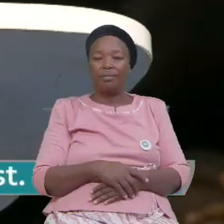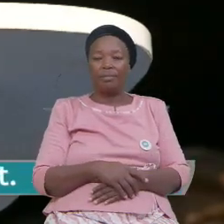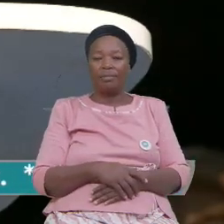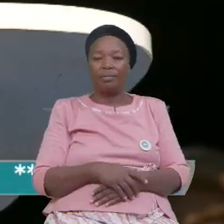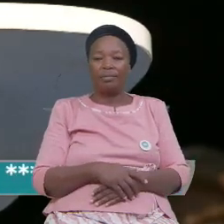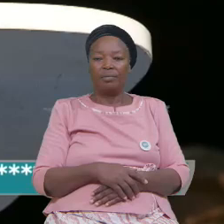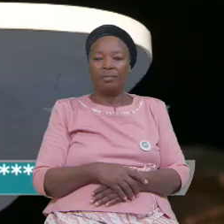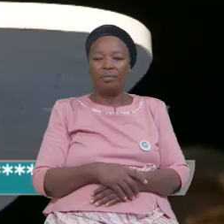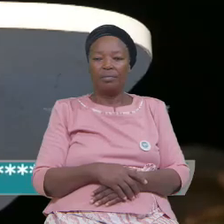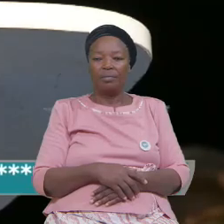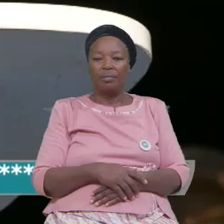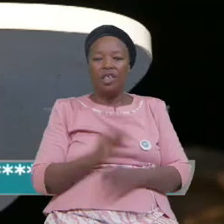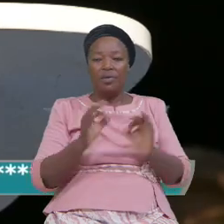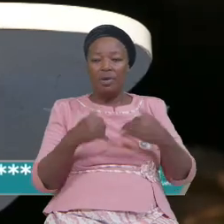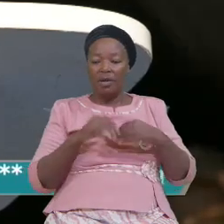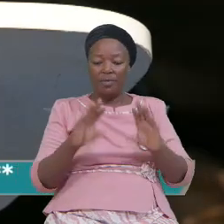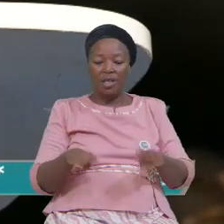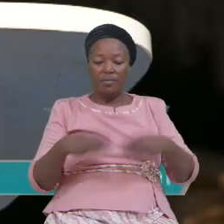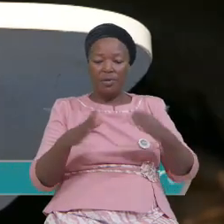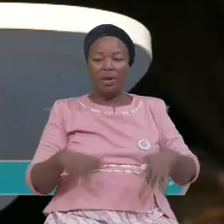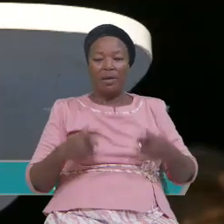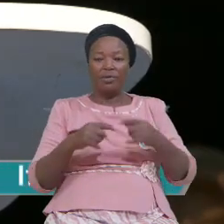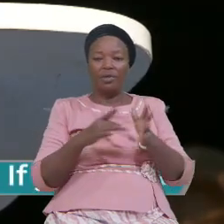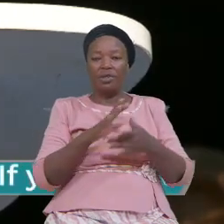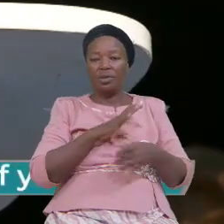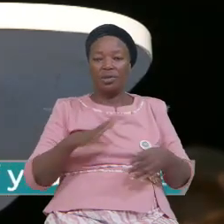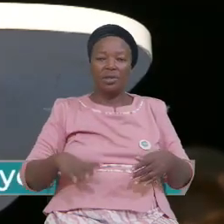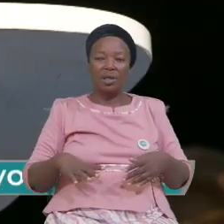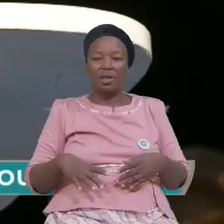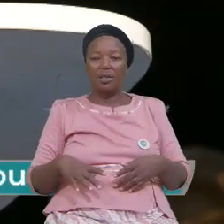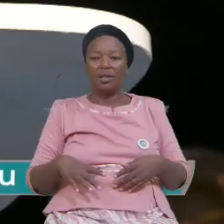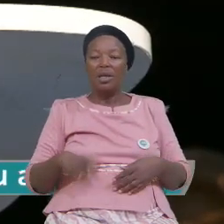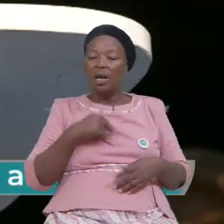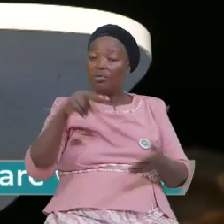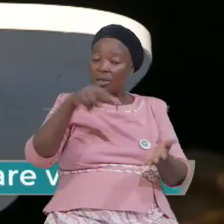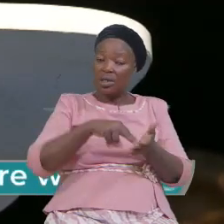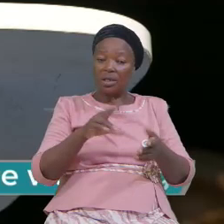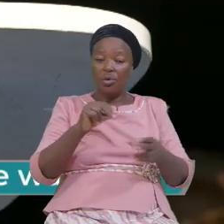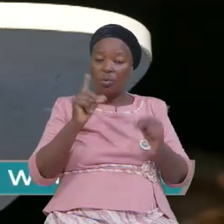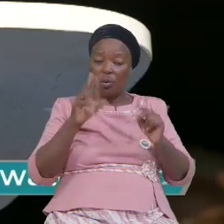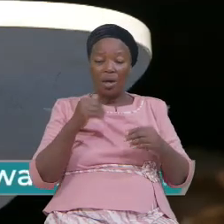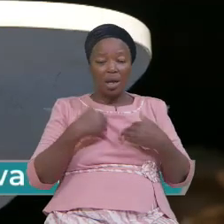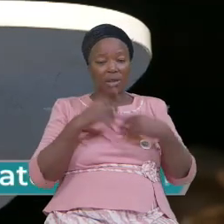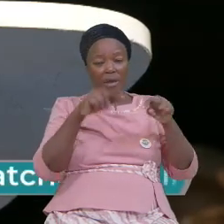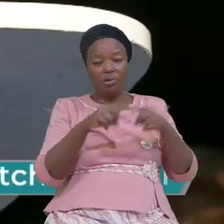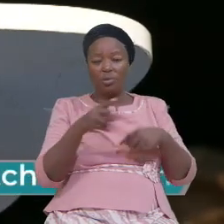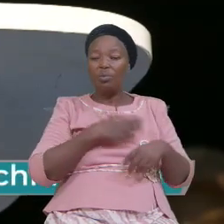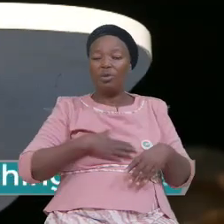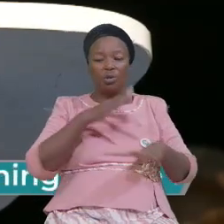If you have given your life to God, you are standing, nobody has attended to you, please beckon to the